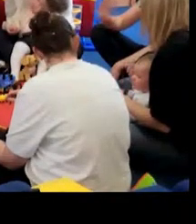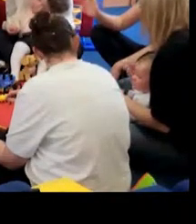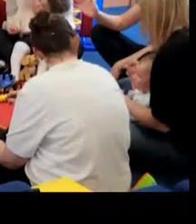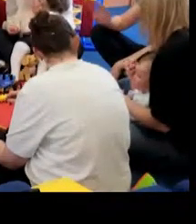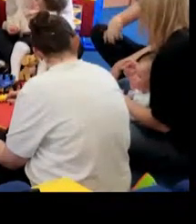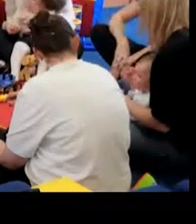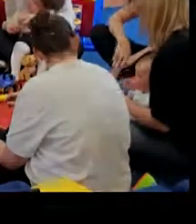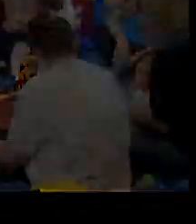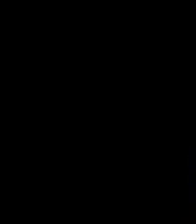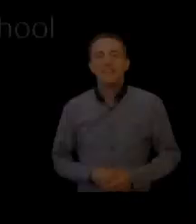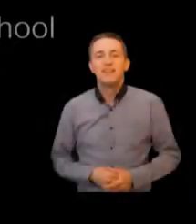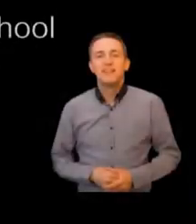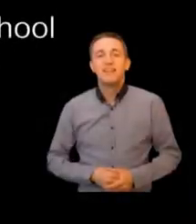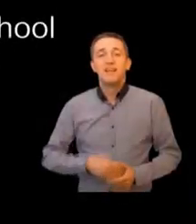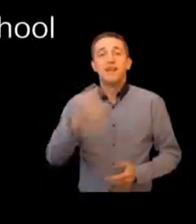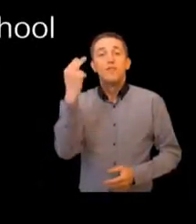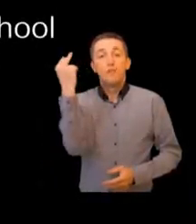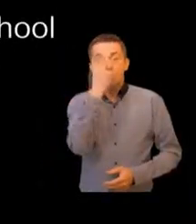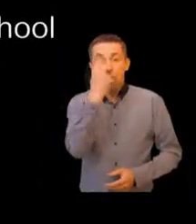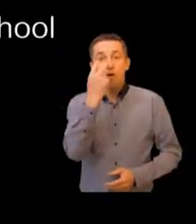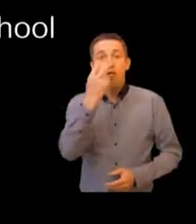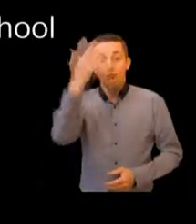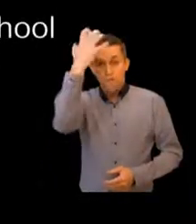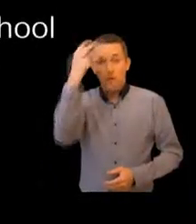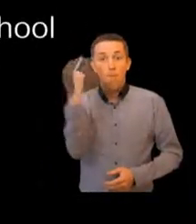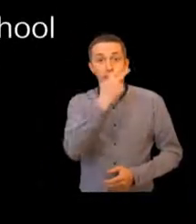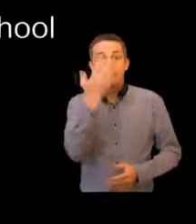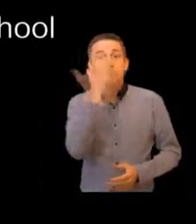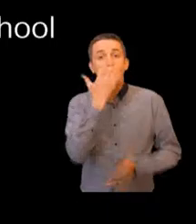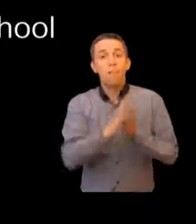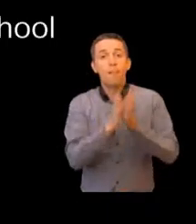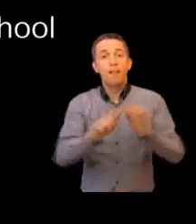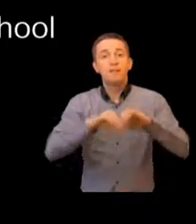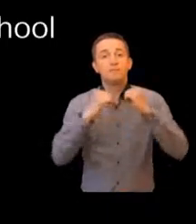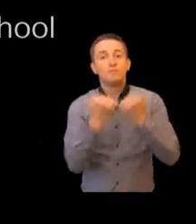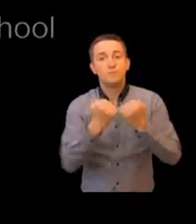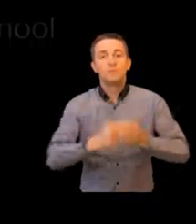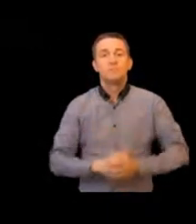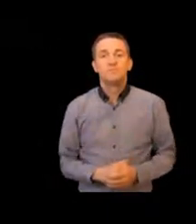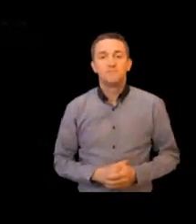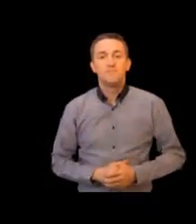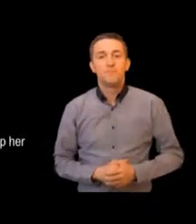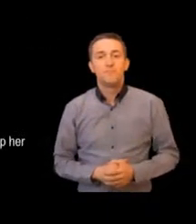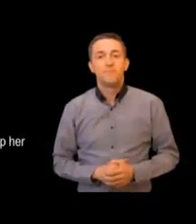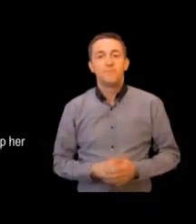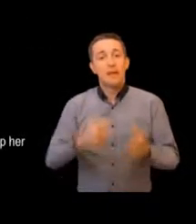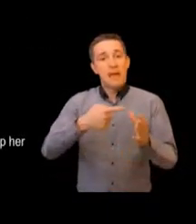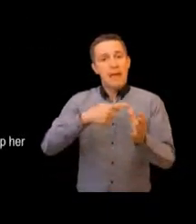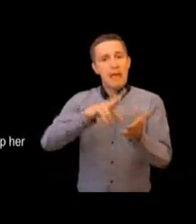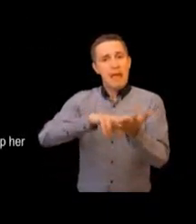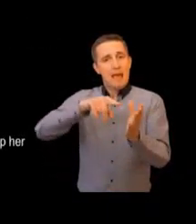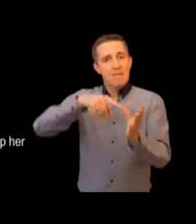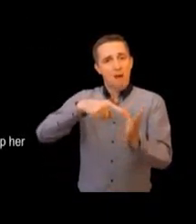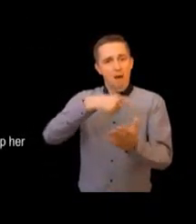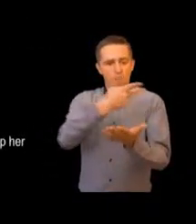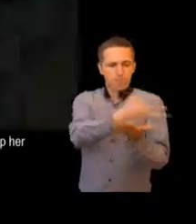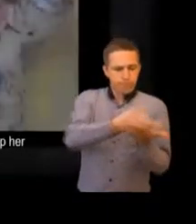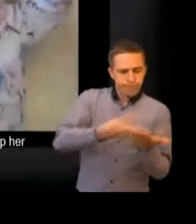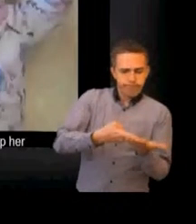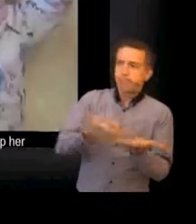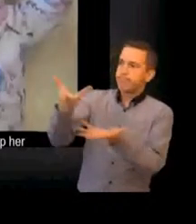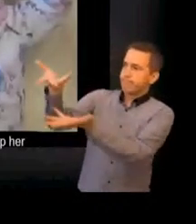say bye-bye. It's time to say bye-bye. time to say